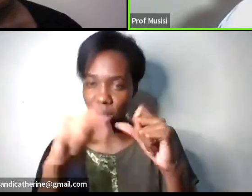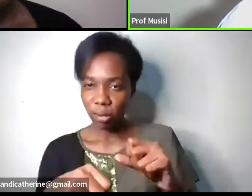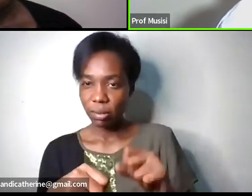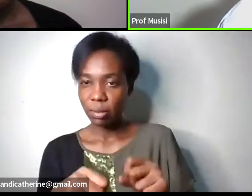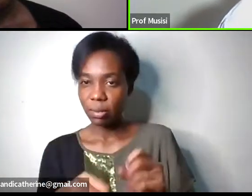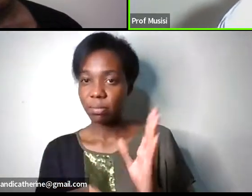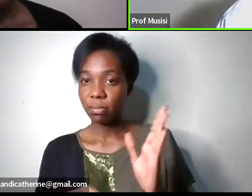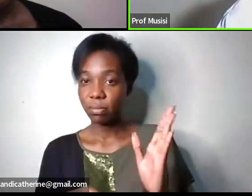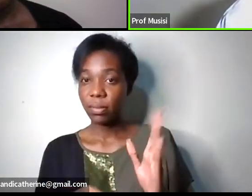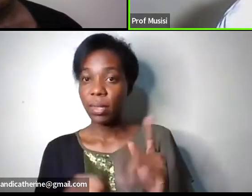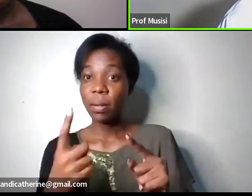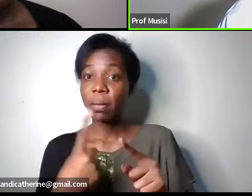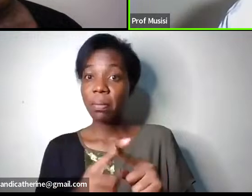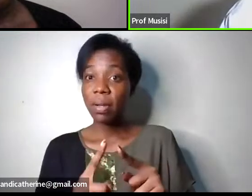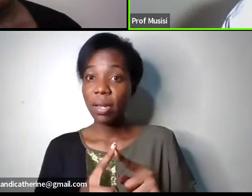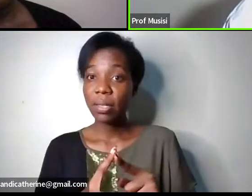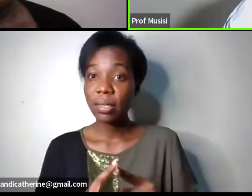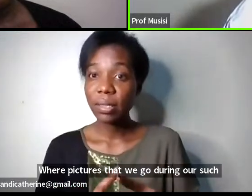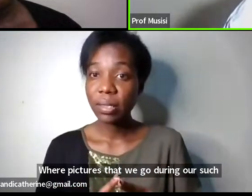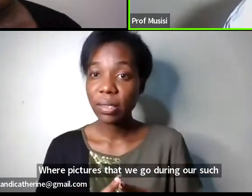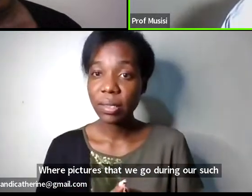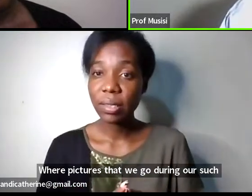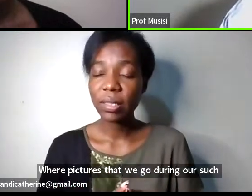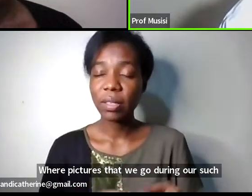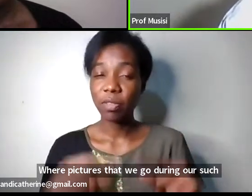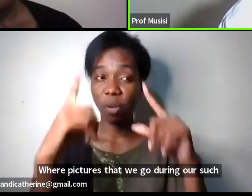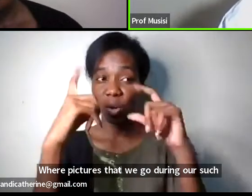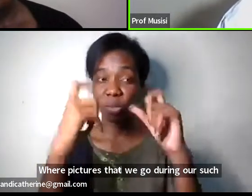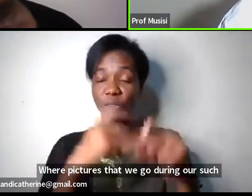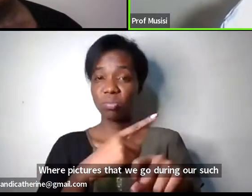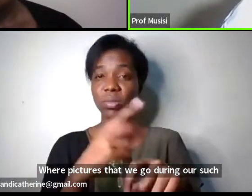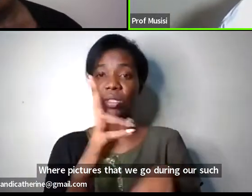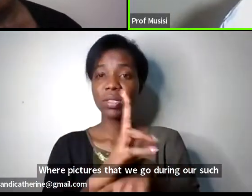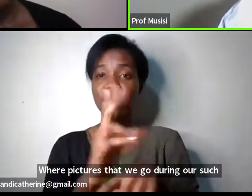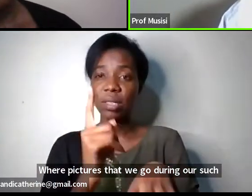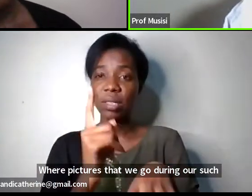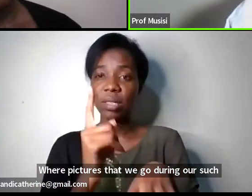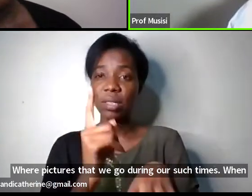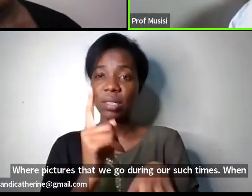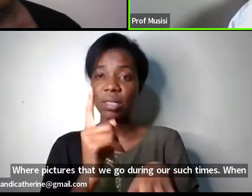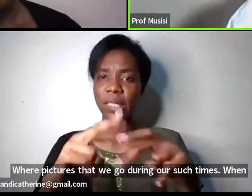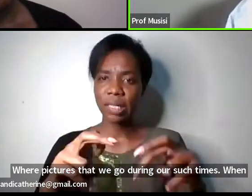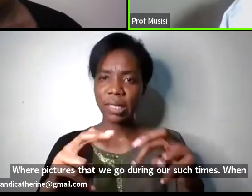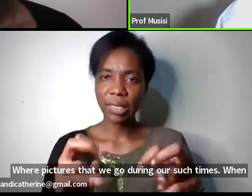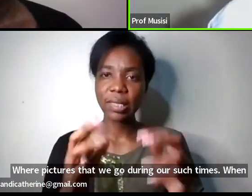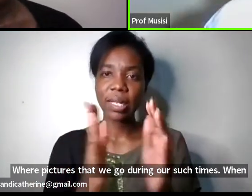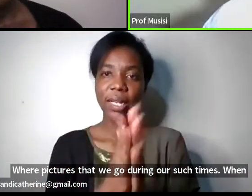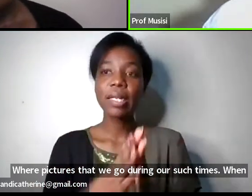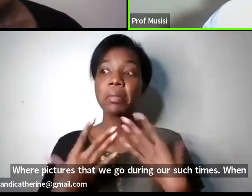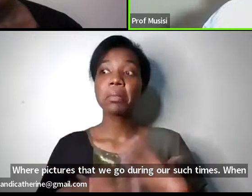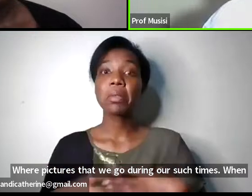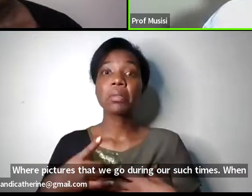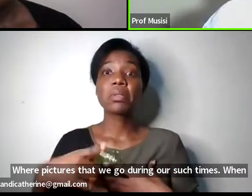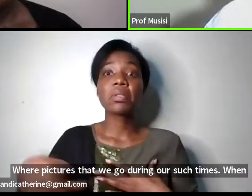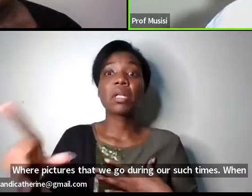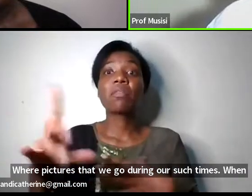were pictures that we got during our research times on people who actually agreed to show them, except the